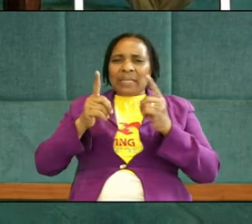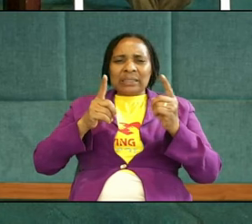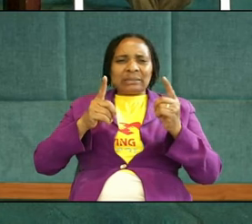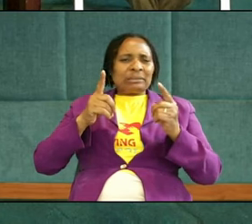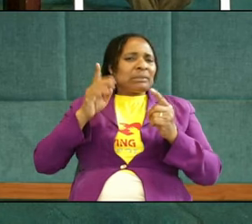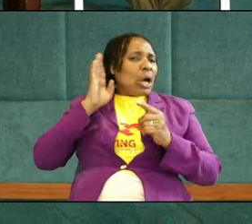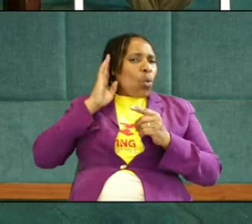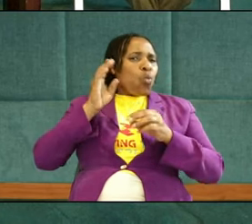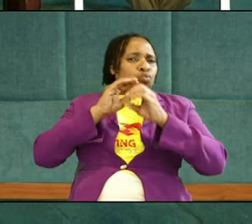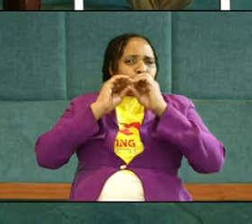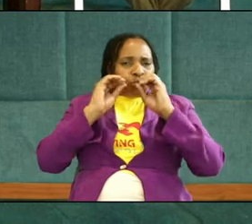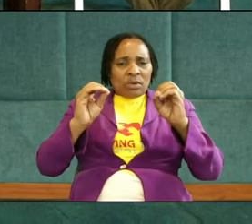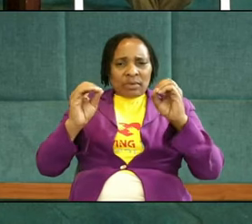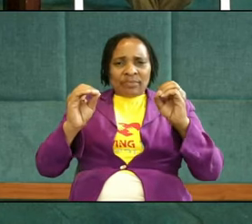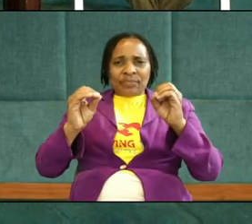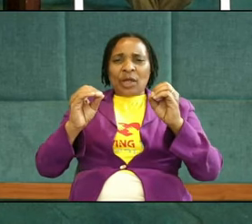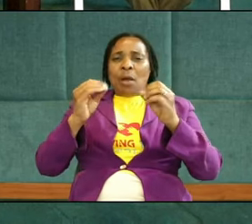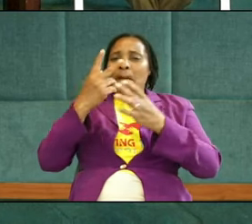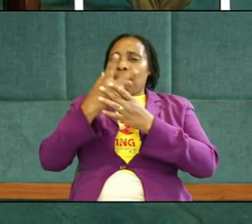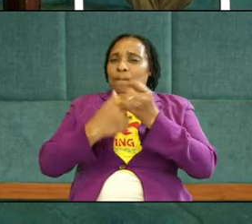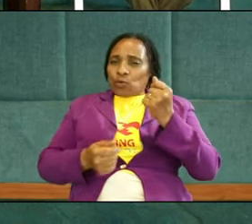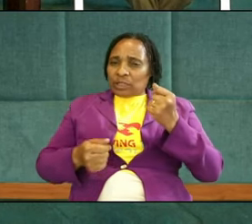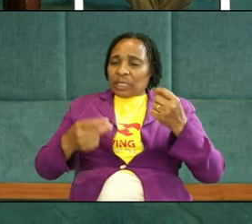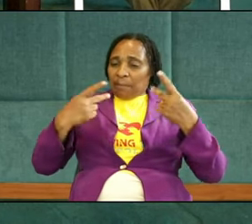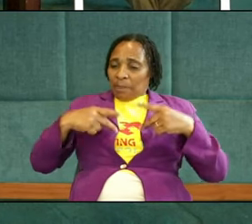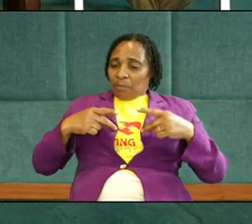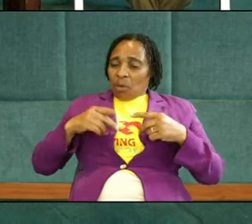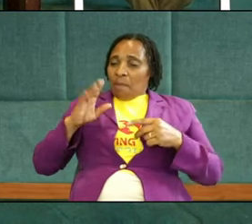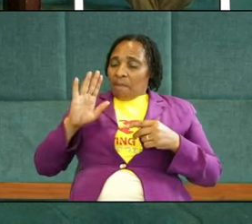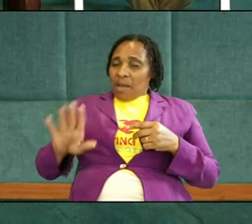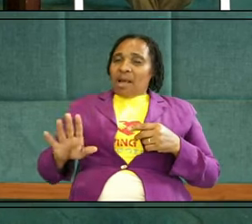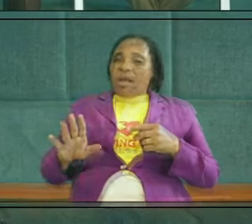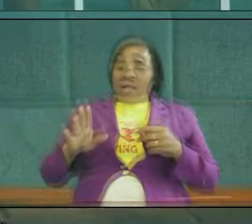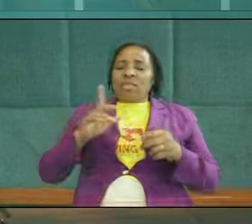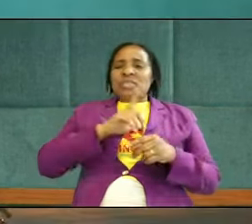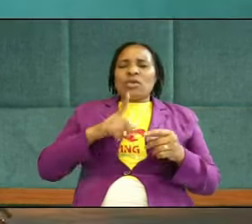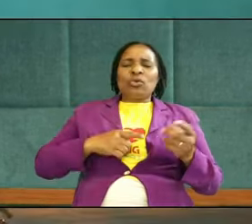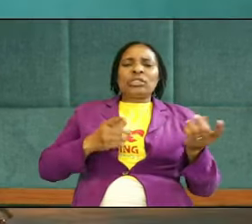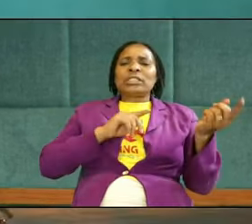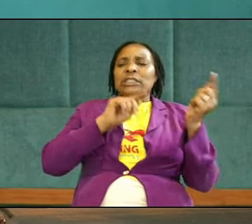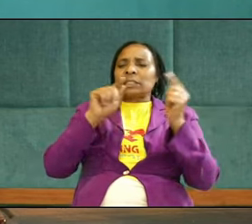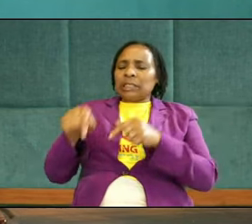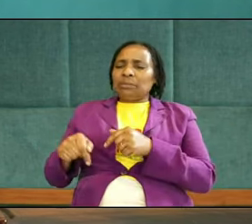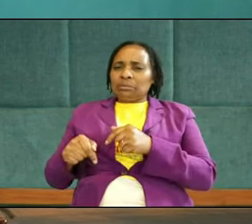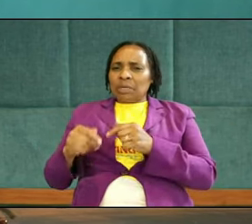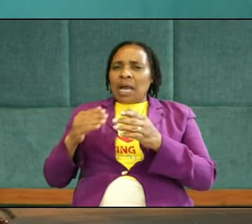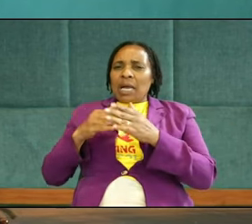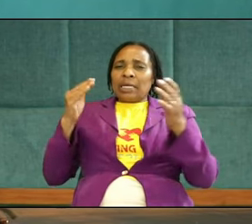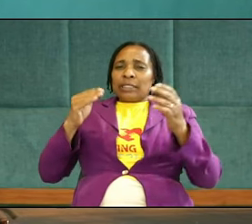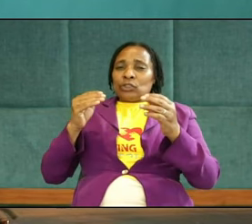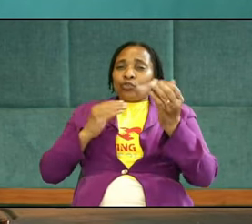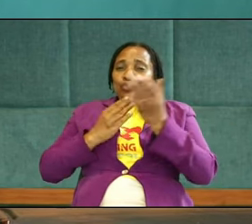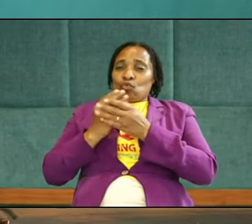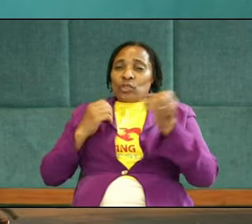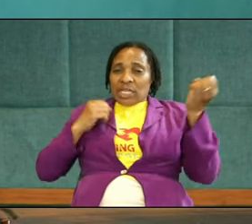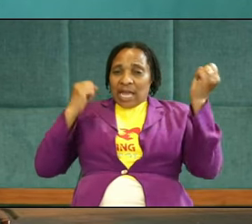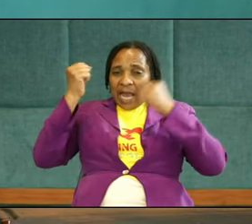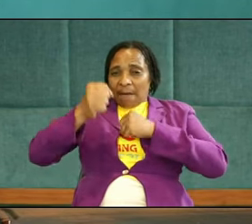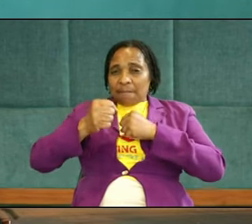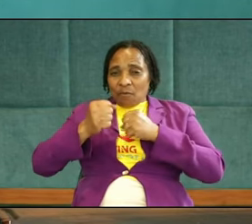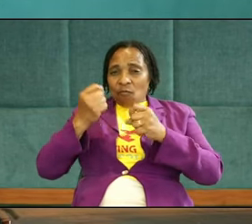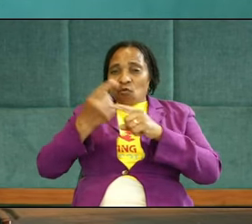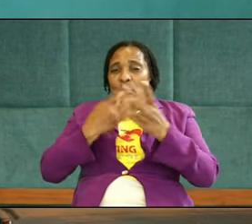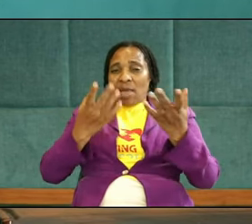no attention, both Manasseh and his people. So the Lord came against them through the army commanders of the king of